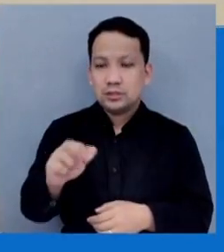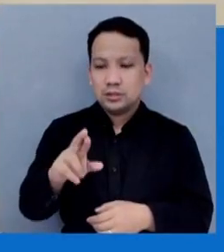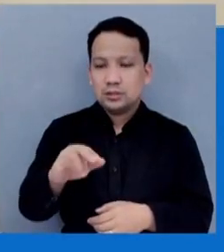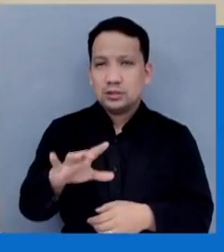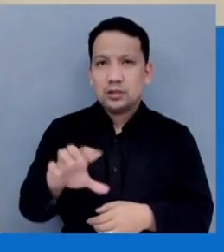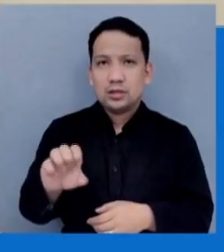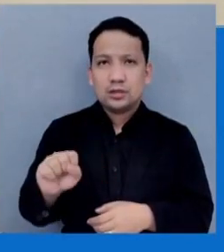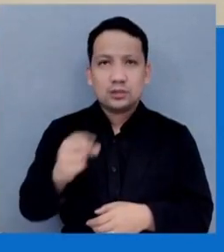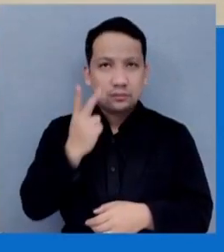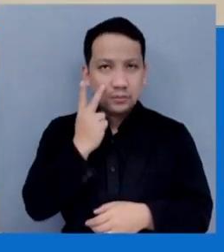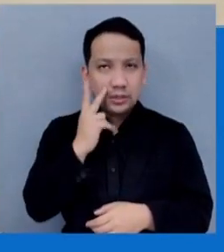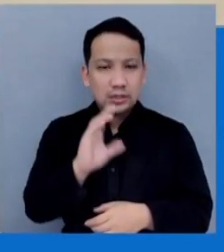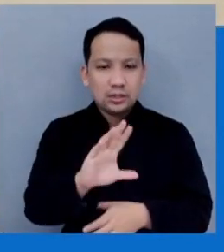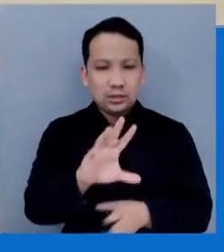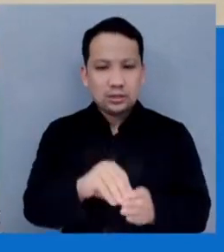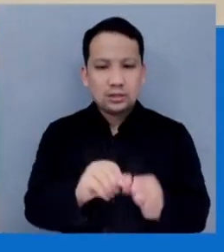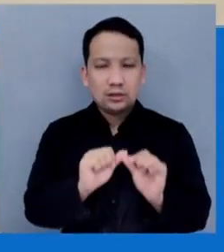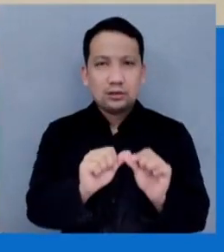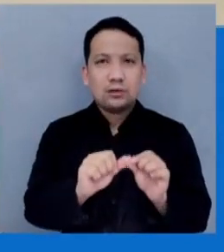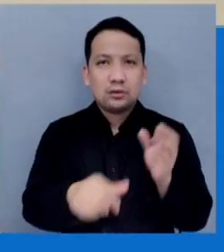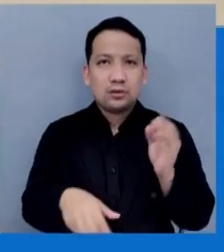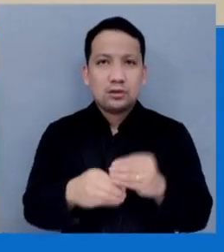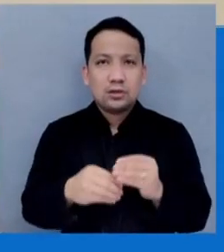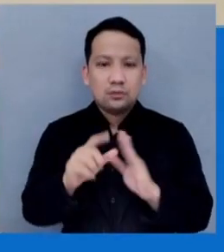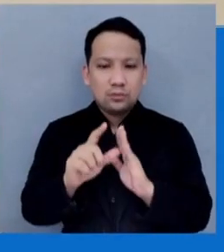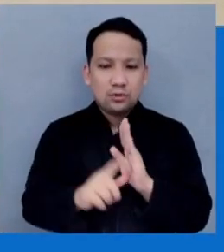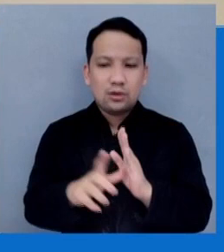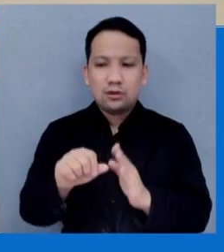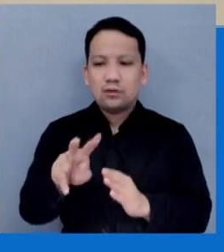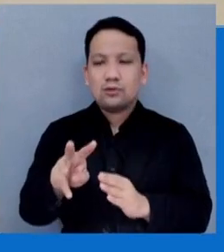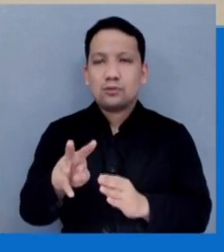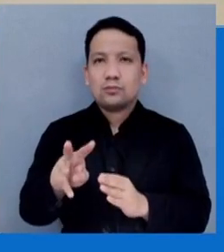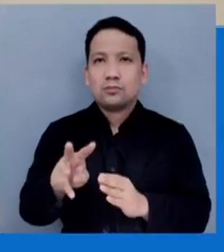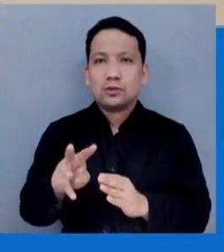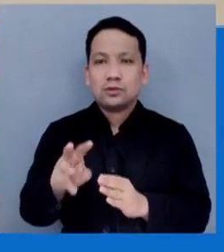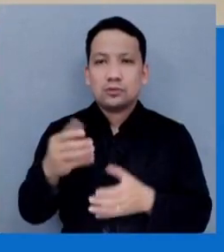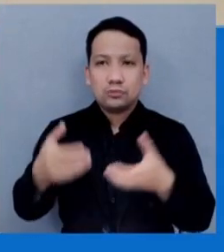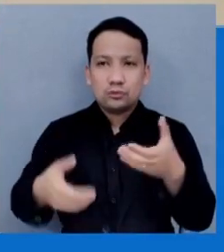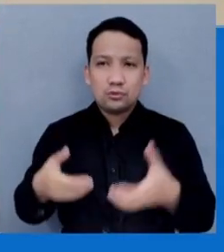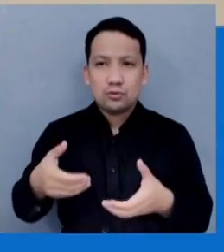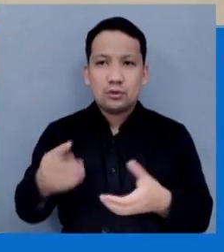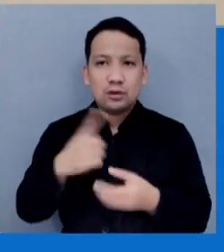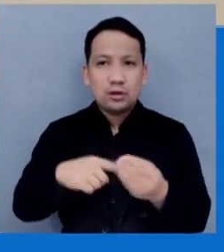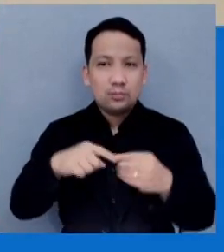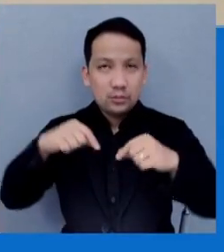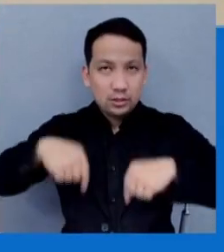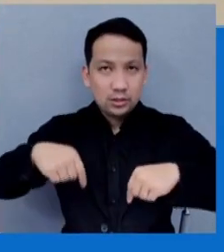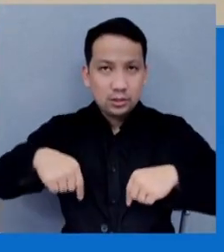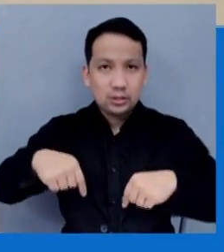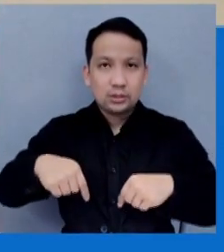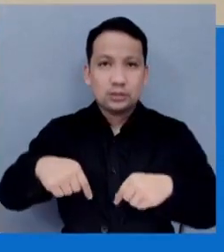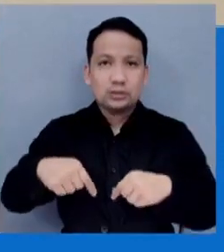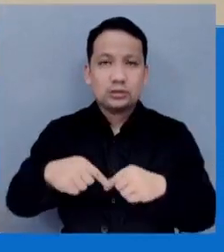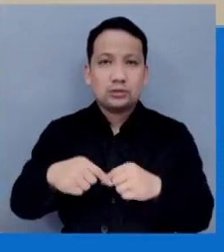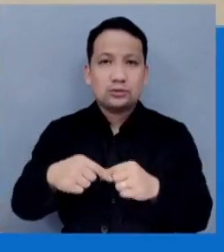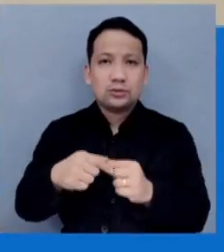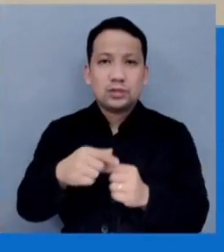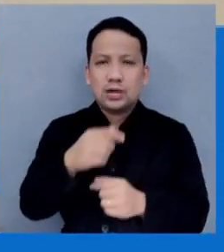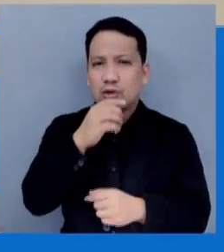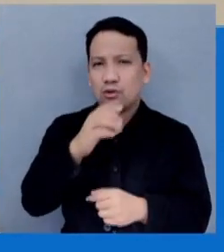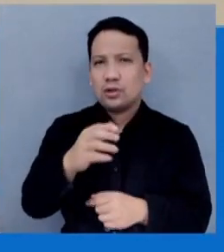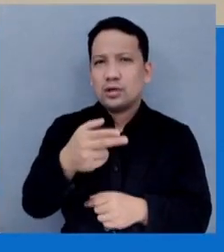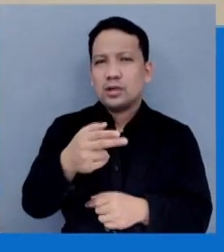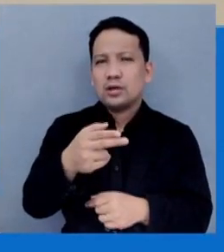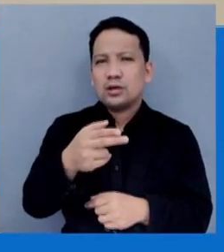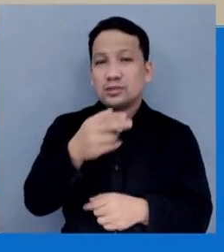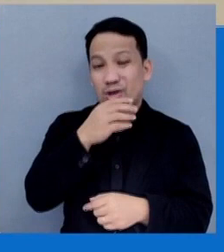po naman natin sa ating batas at sa rules of court na dito sa habeas corpus,